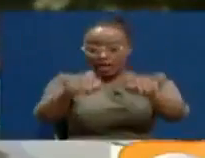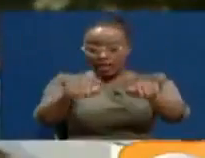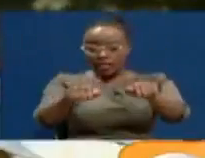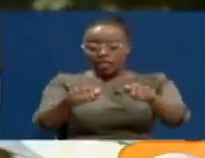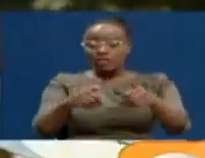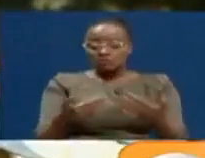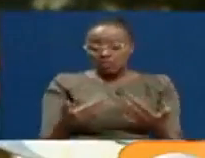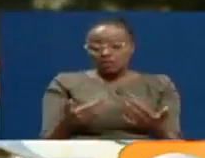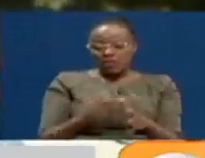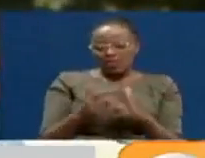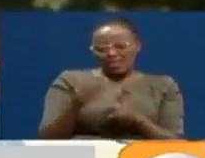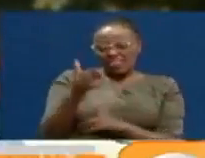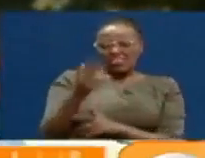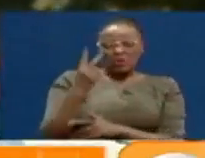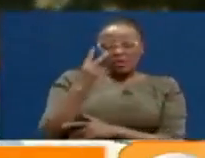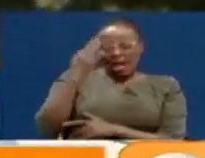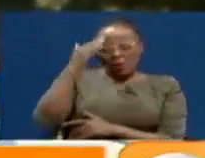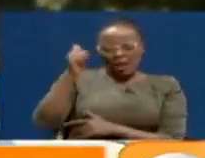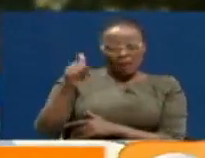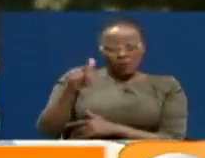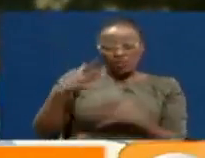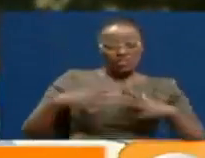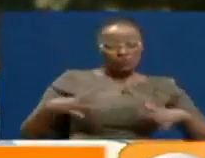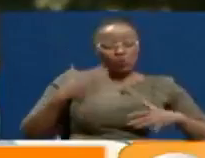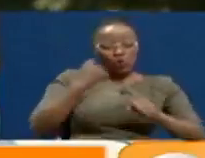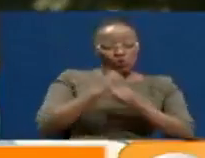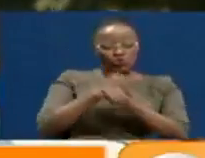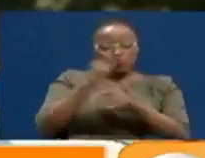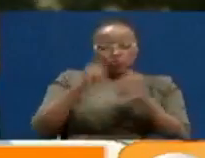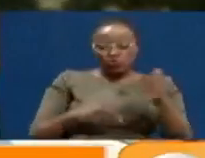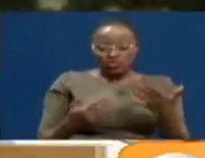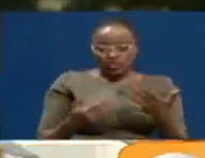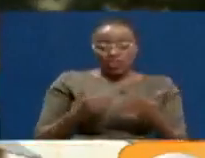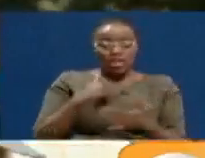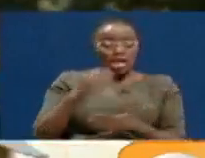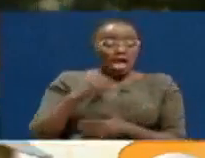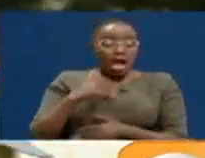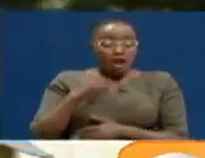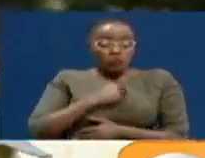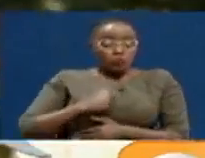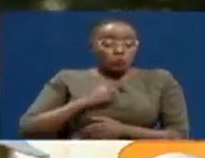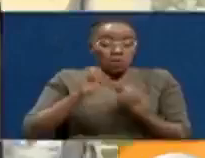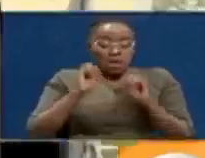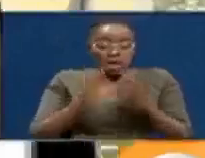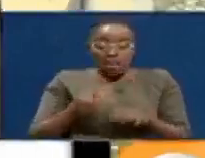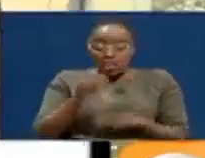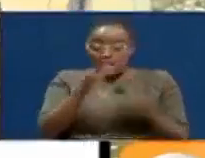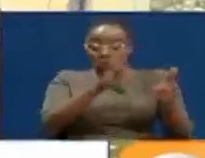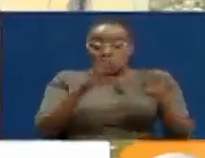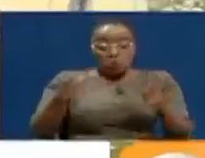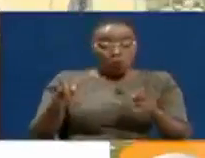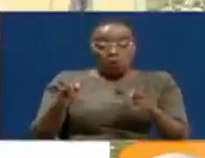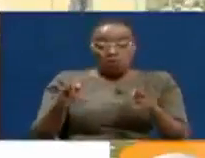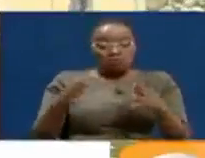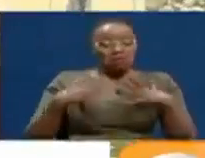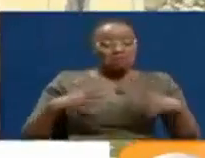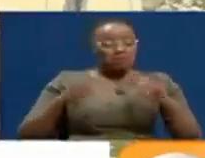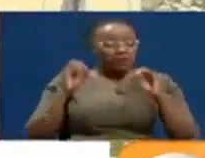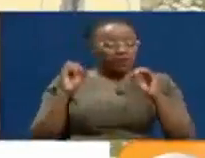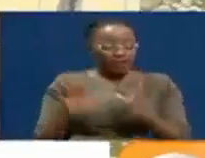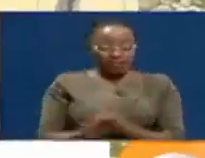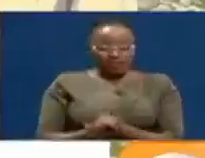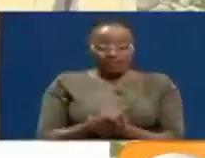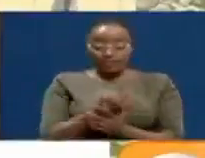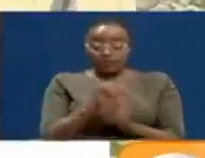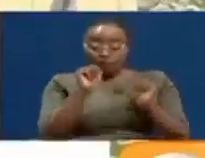wa dunia hii na sijui hao watu namna gani. Hawana huruma, si kama viumbe wa kawaida hao. The level of decomposition pointing